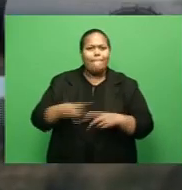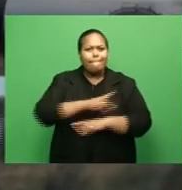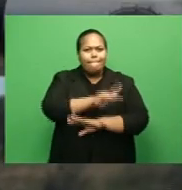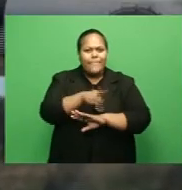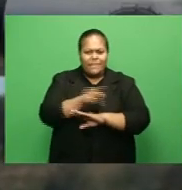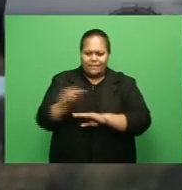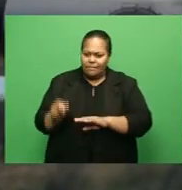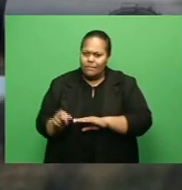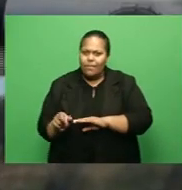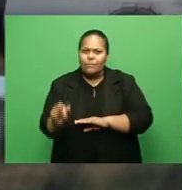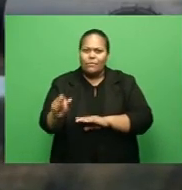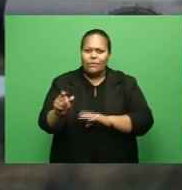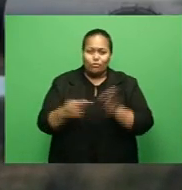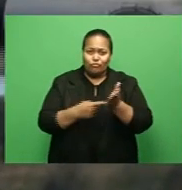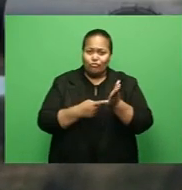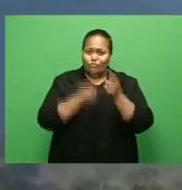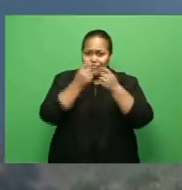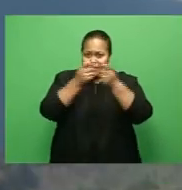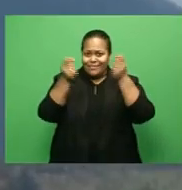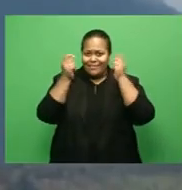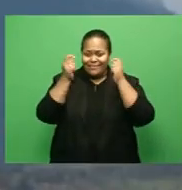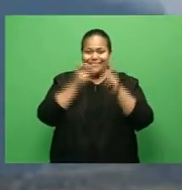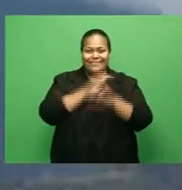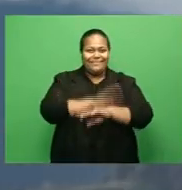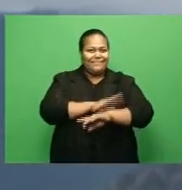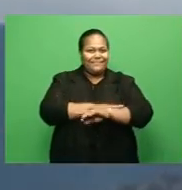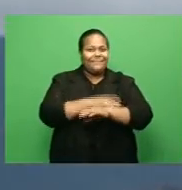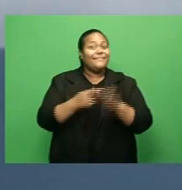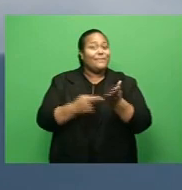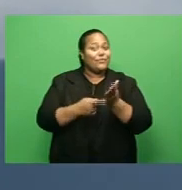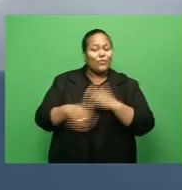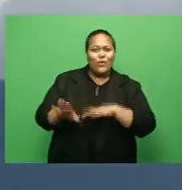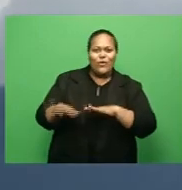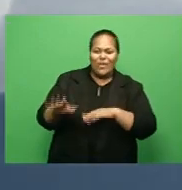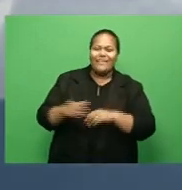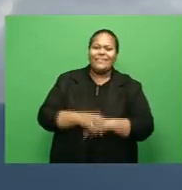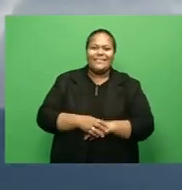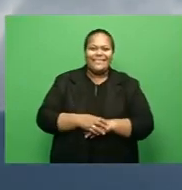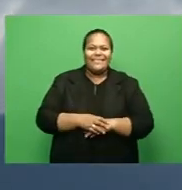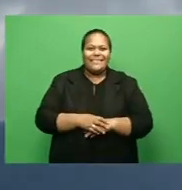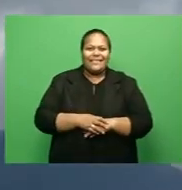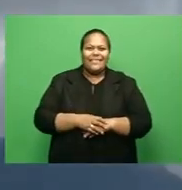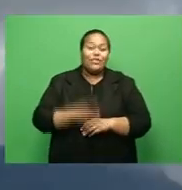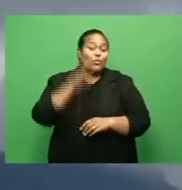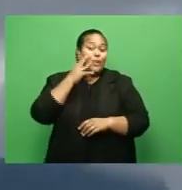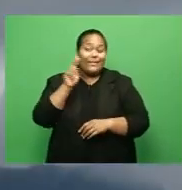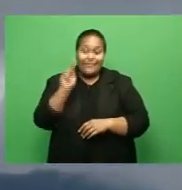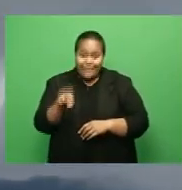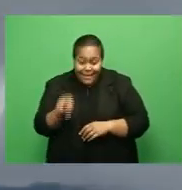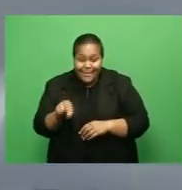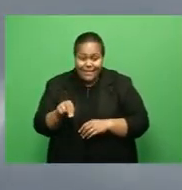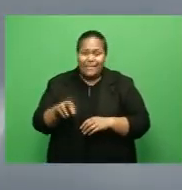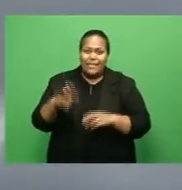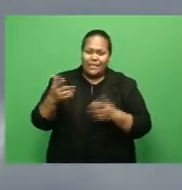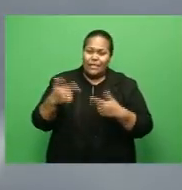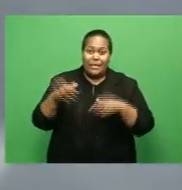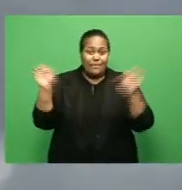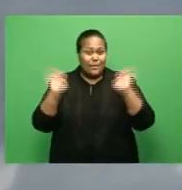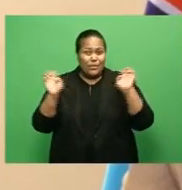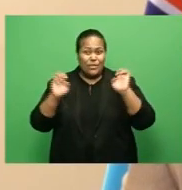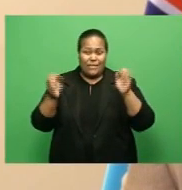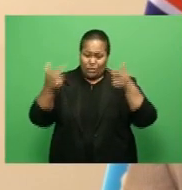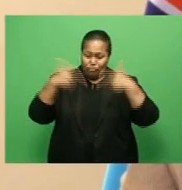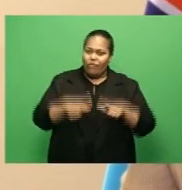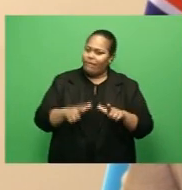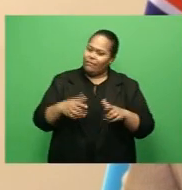Tuvalu, Kiribati and Tonga, extending a lifeline of passenger air travel at a time when it's badly needed. We can't be